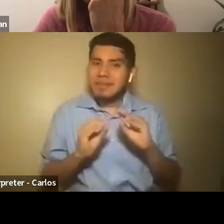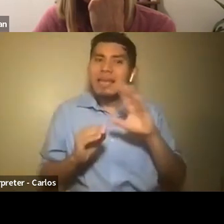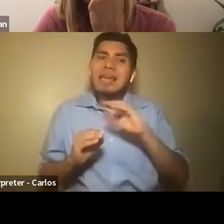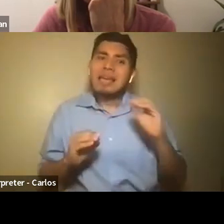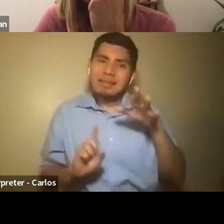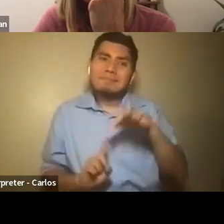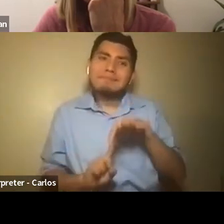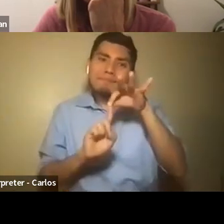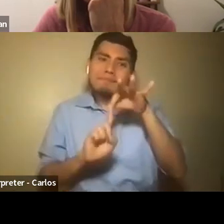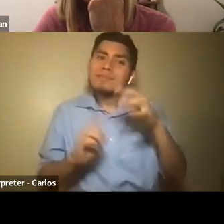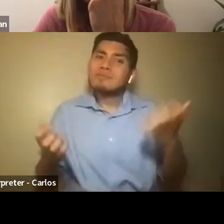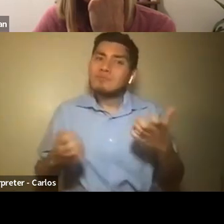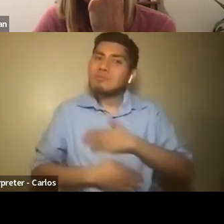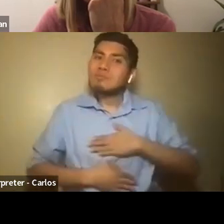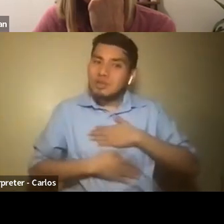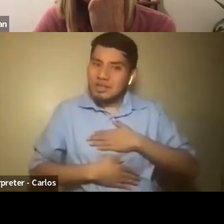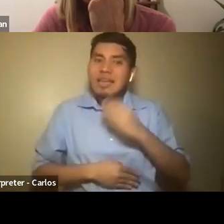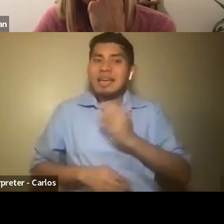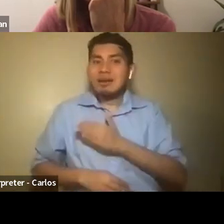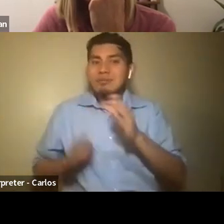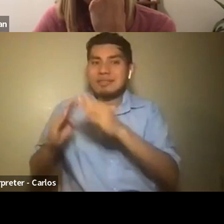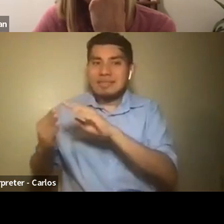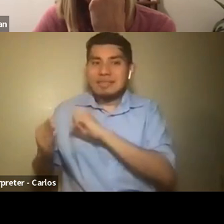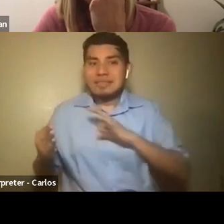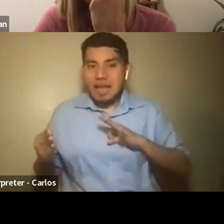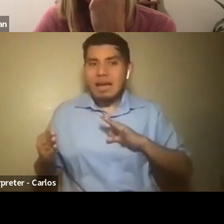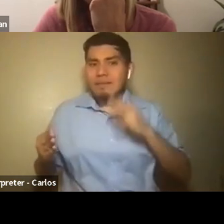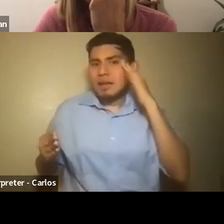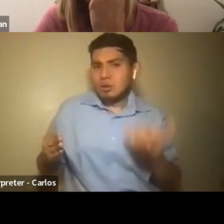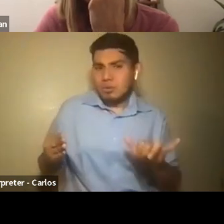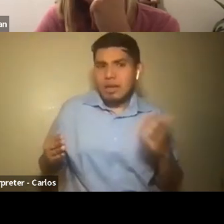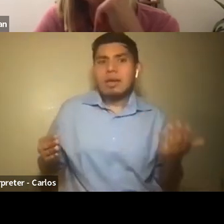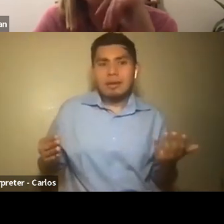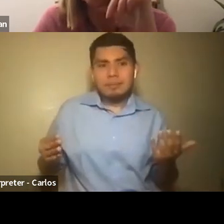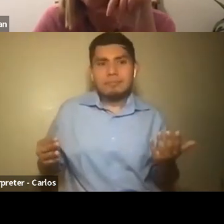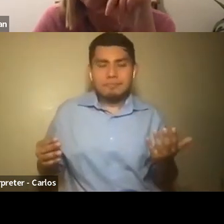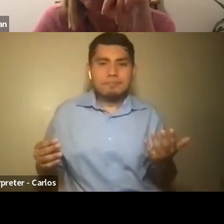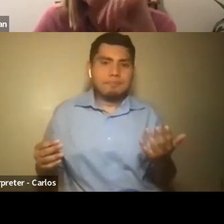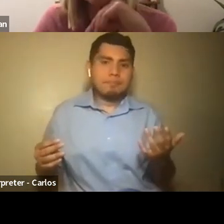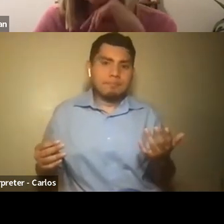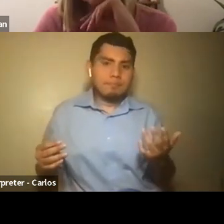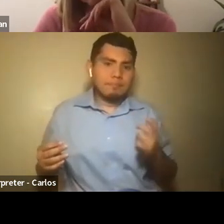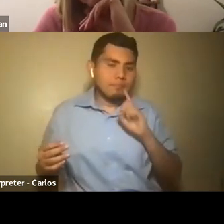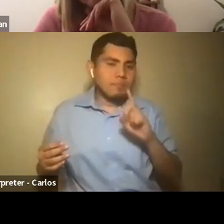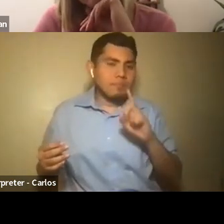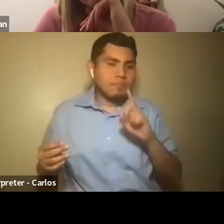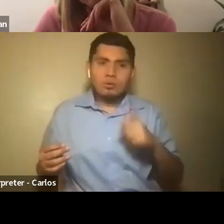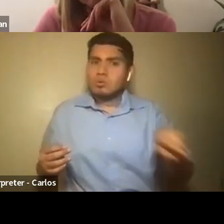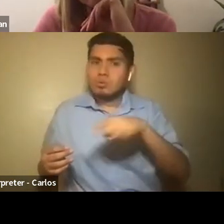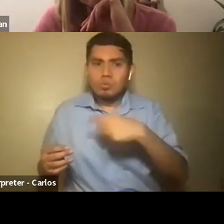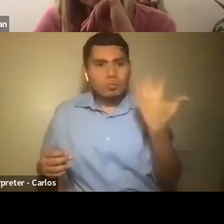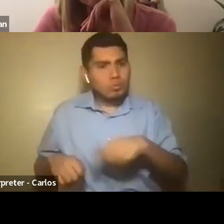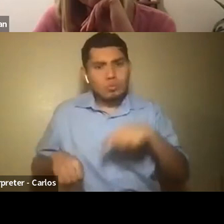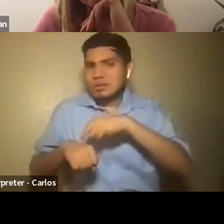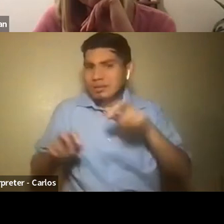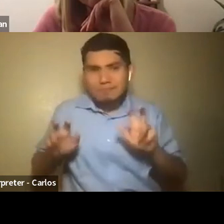special appreciation to city staff. And I know that you've invested enormous amounts of time on all these issues